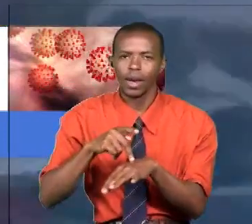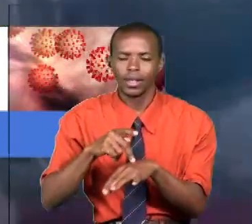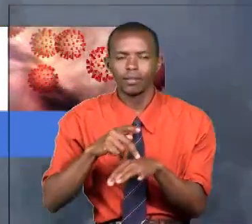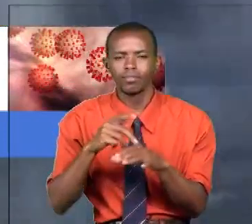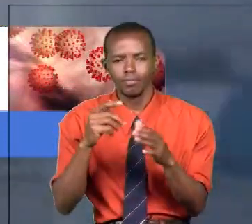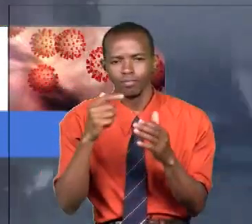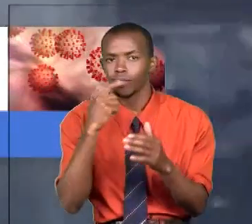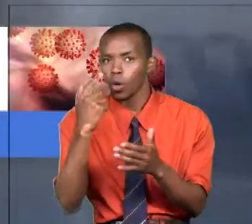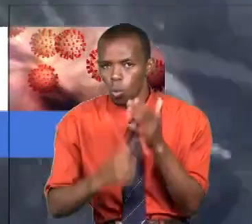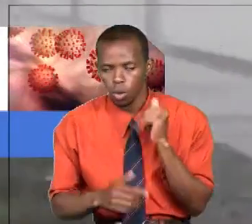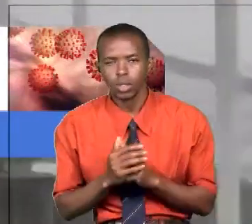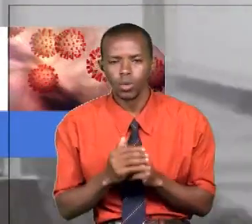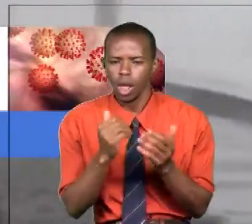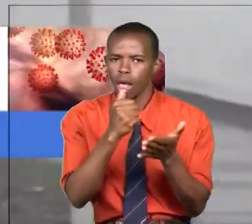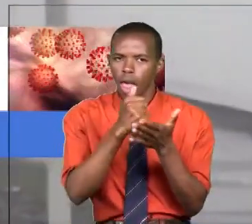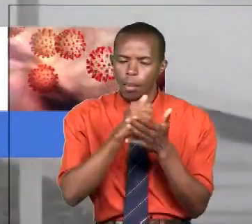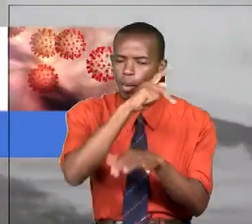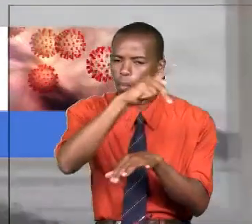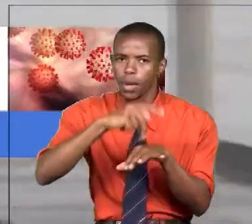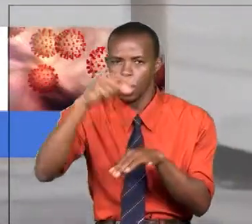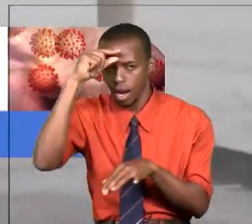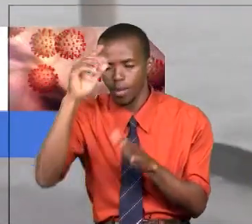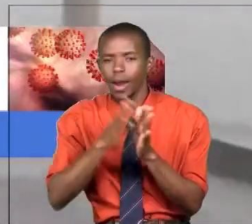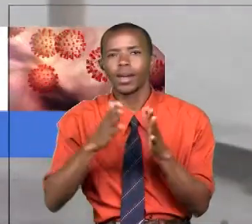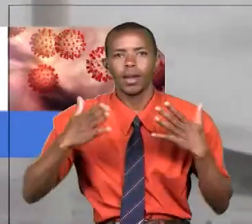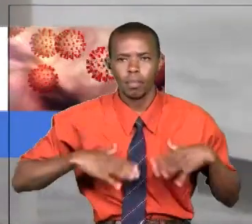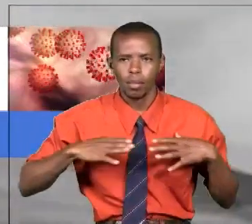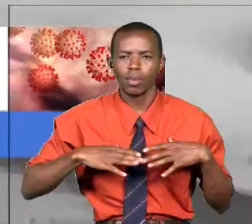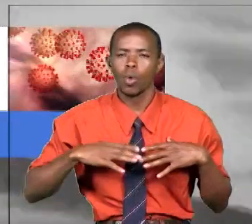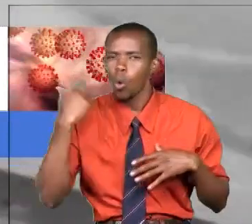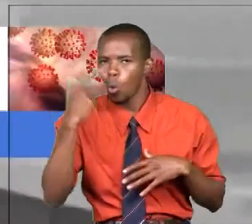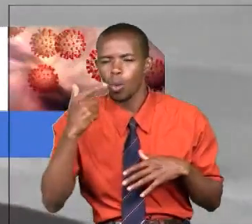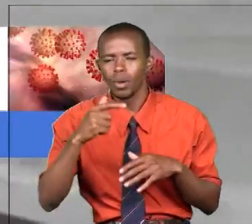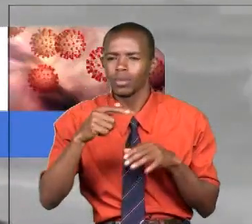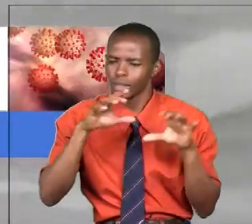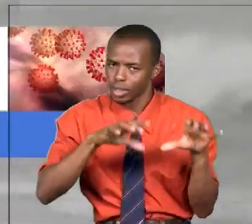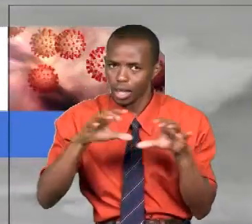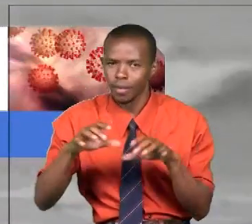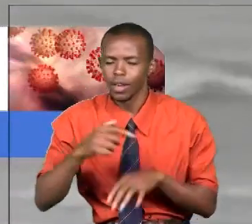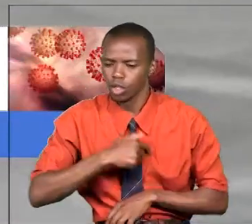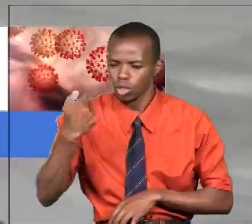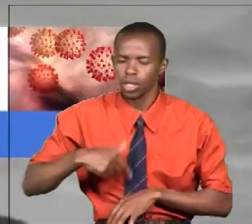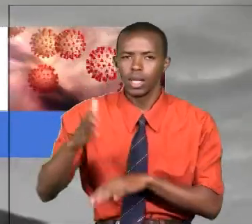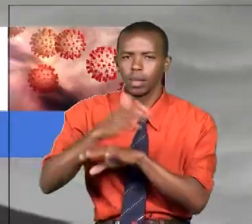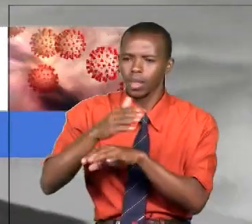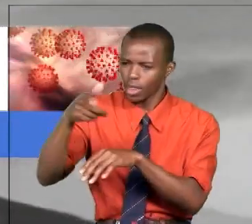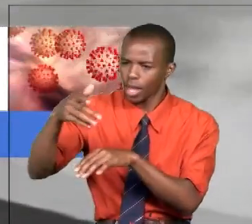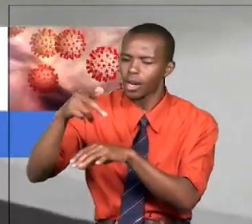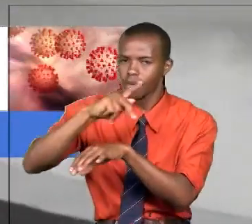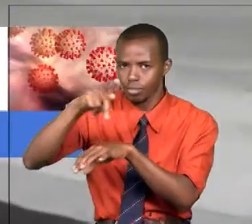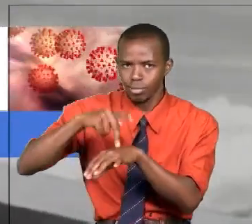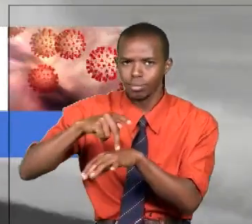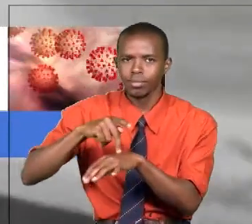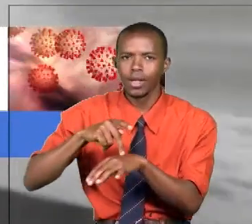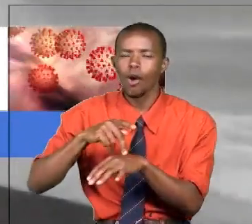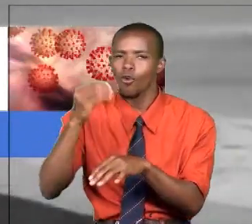stated that in order to help the Philippine government and the people battle the disaster, the Chinese embassy in the Philippines urgently had